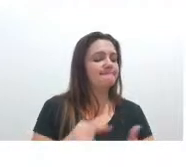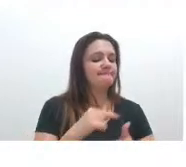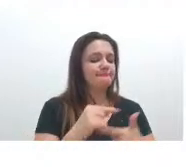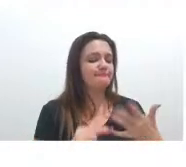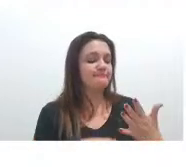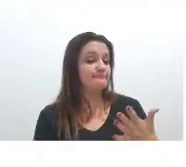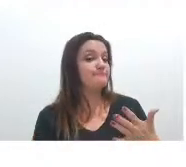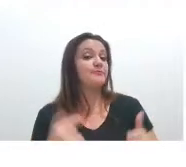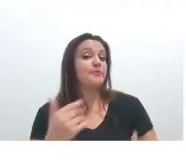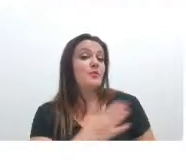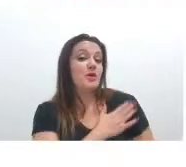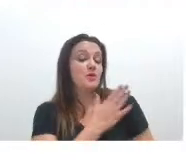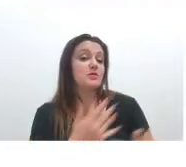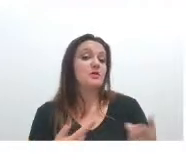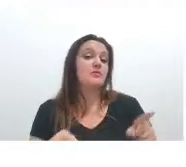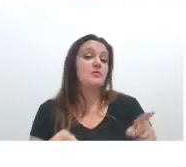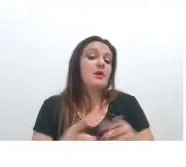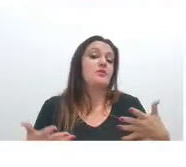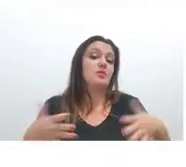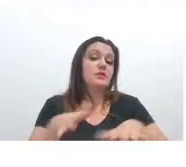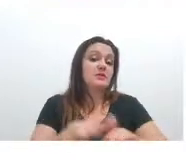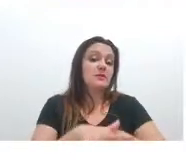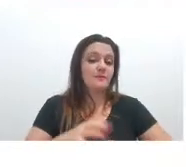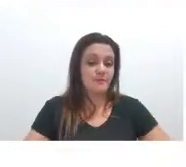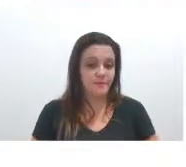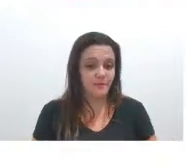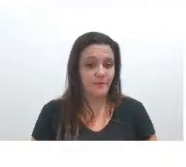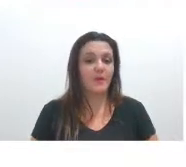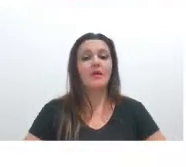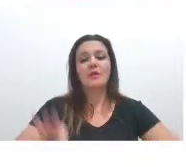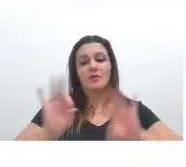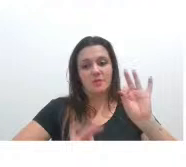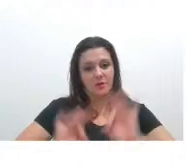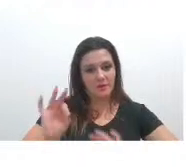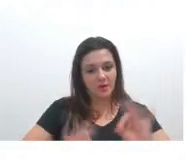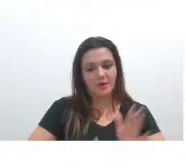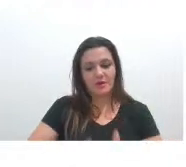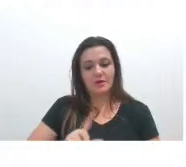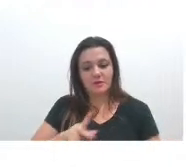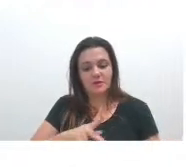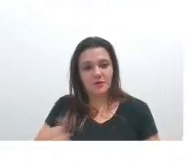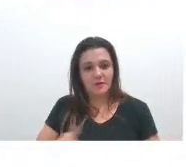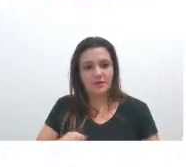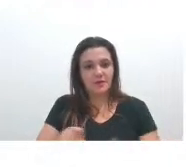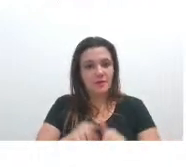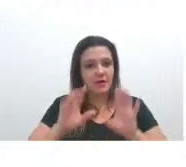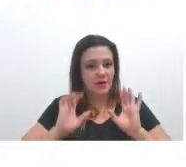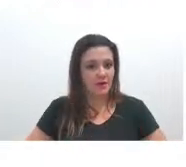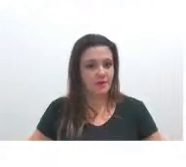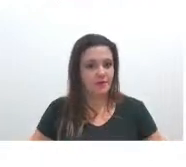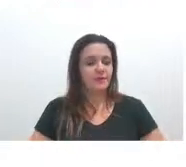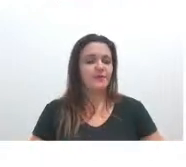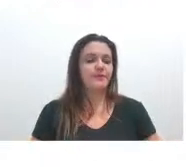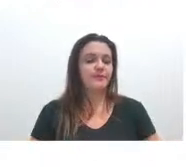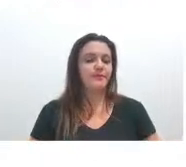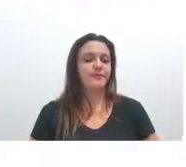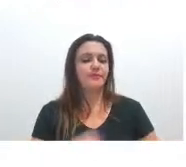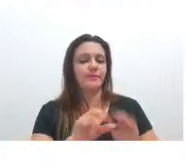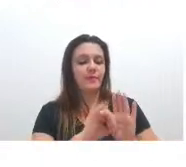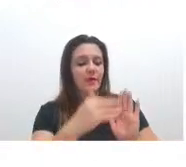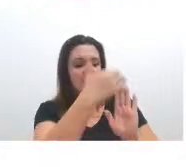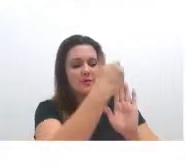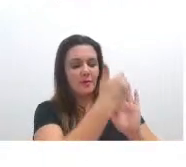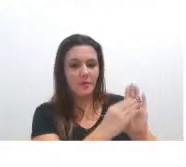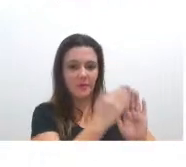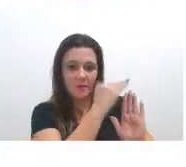inclusion, teacher readiness, and ethical frameworks. Policymakers, funders, and educational leaders can use the information provided